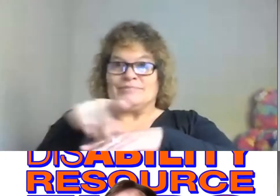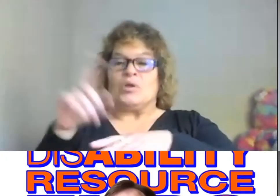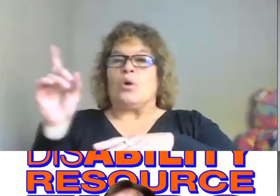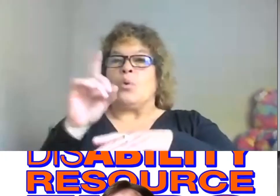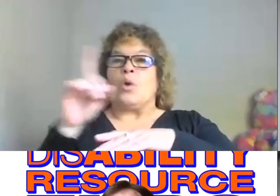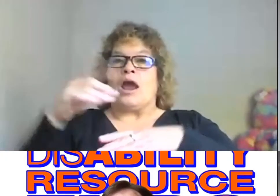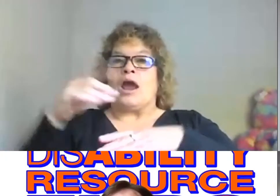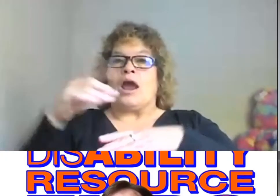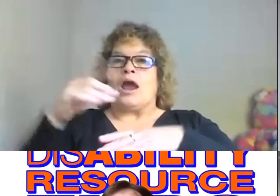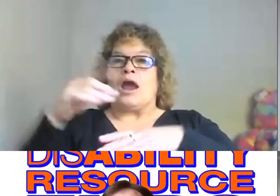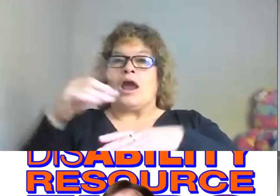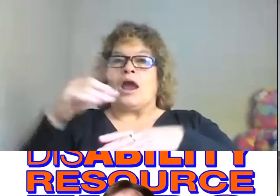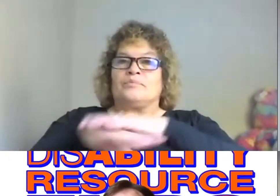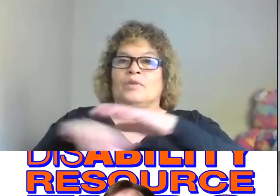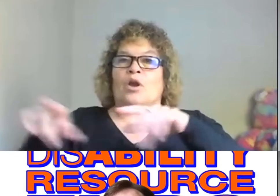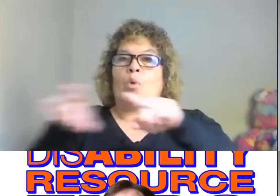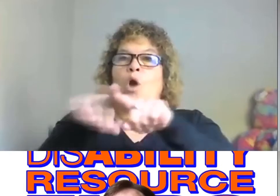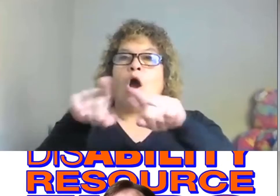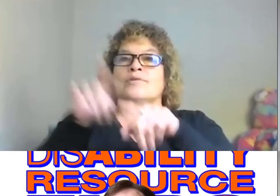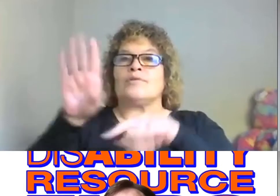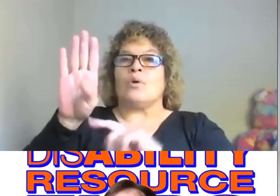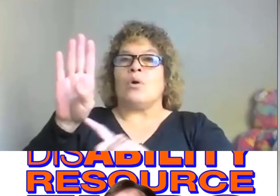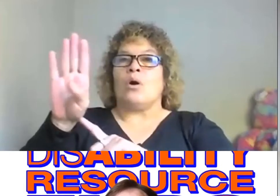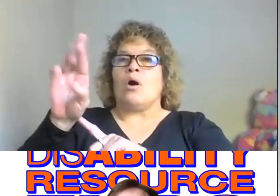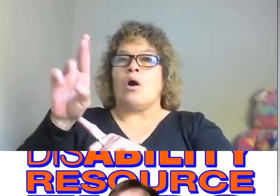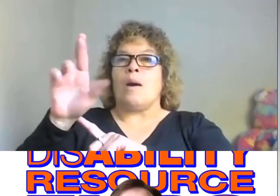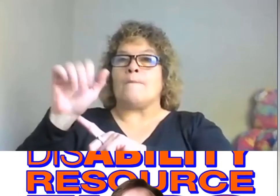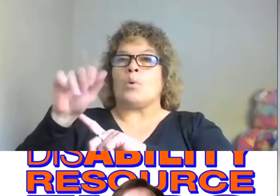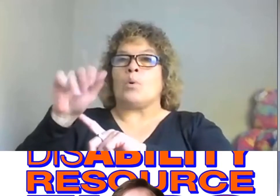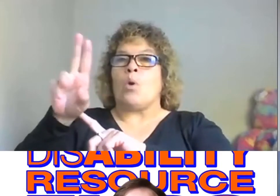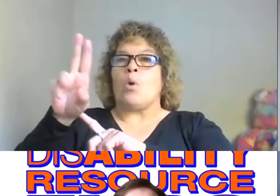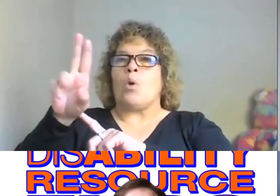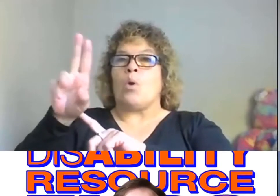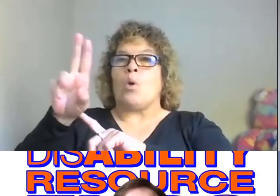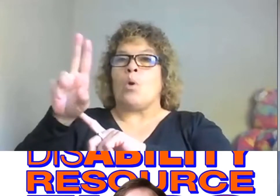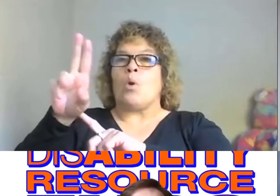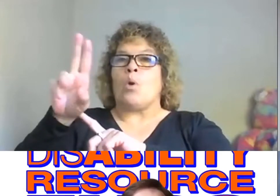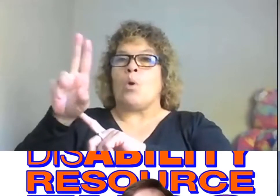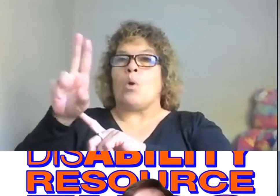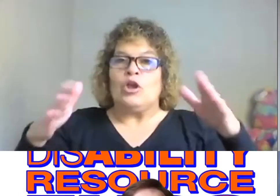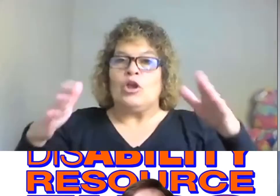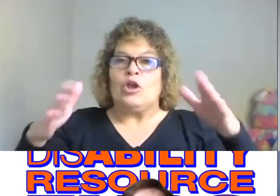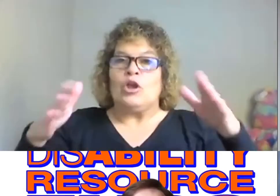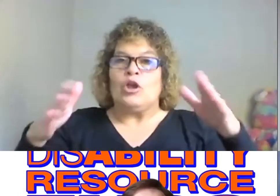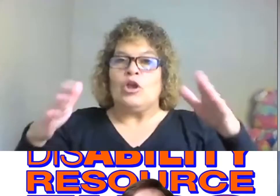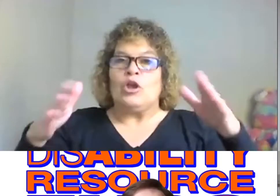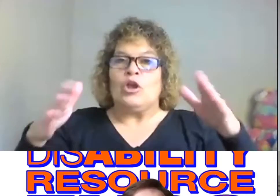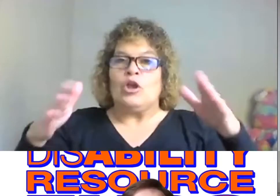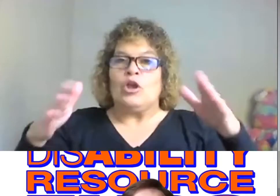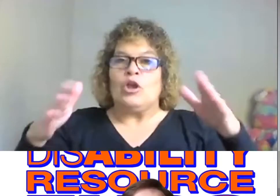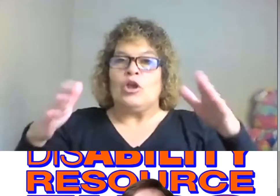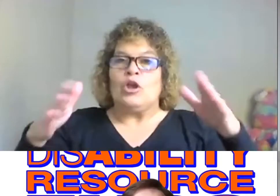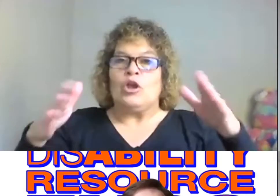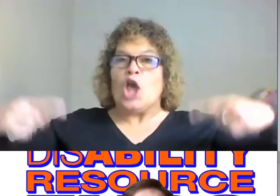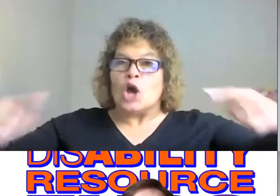dealer as well as Advantage Mobility. We offer all kinds of scooters,